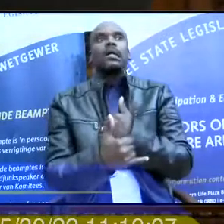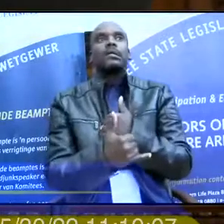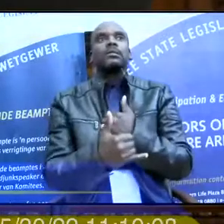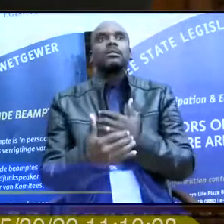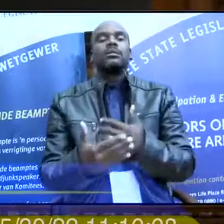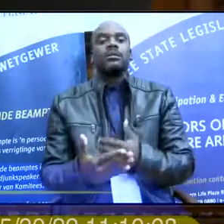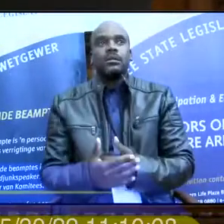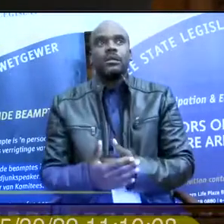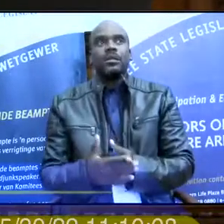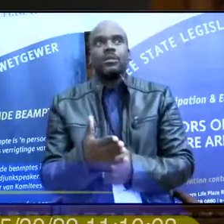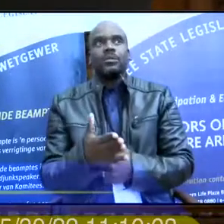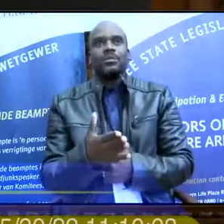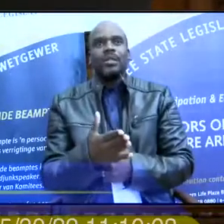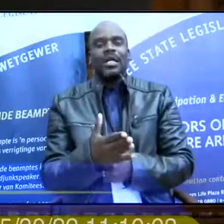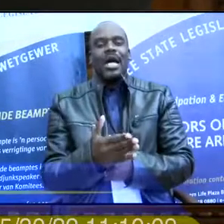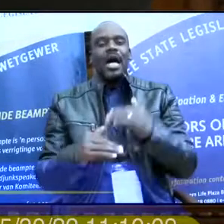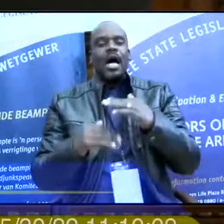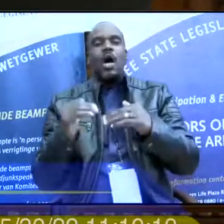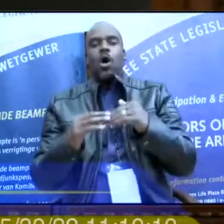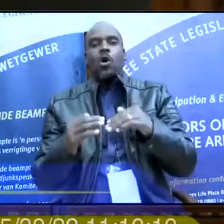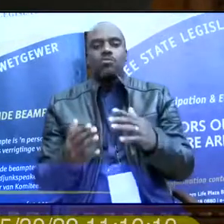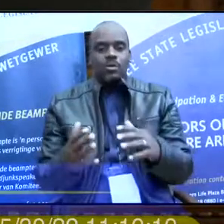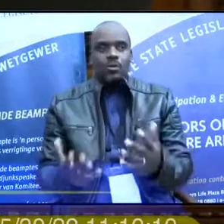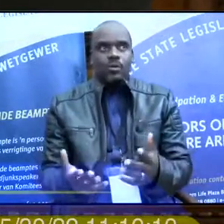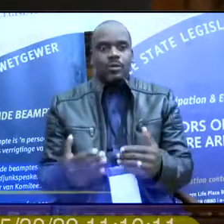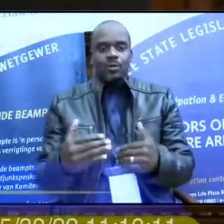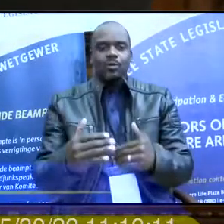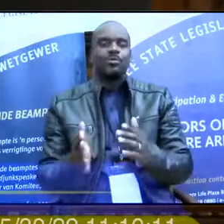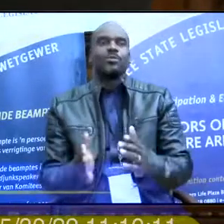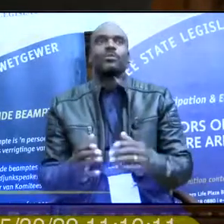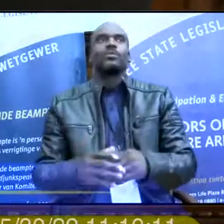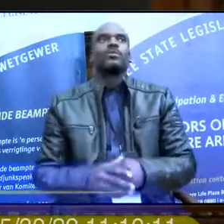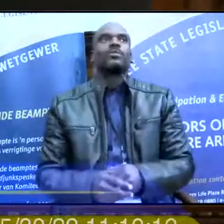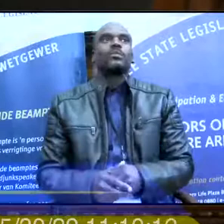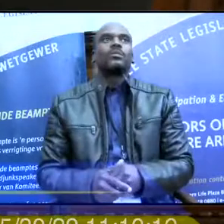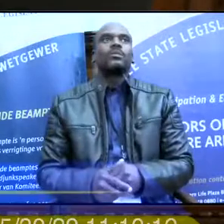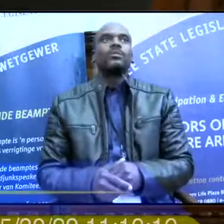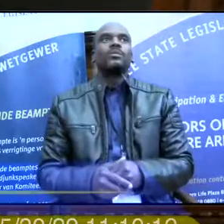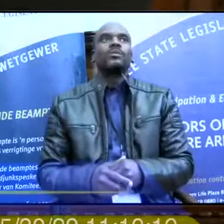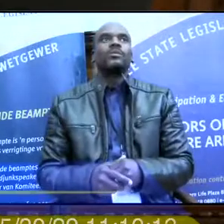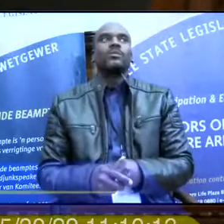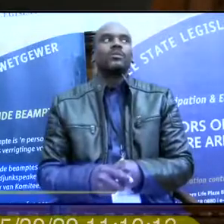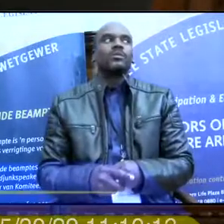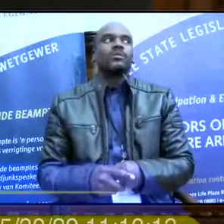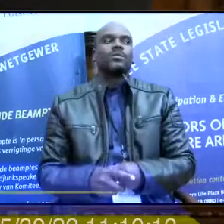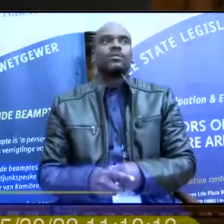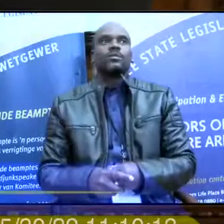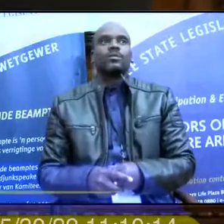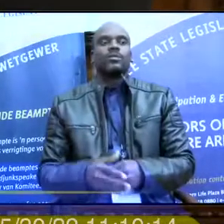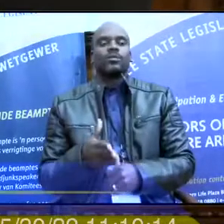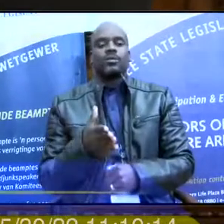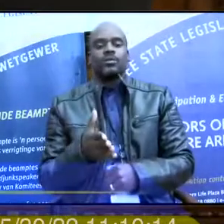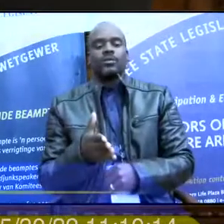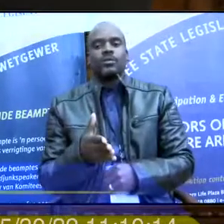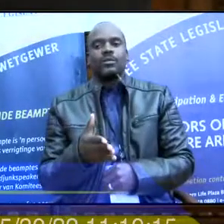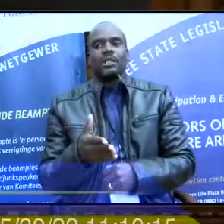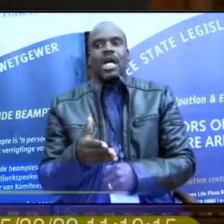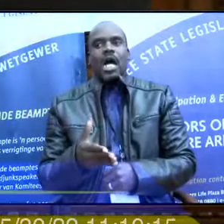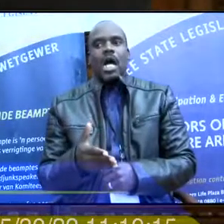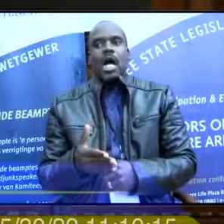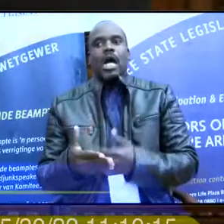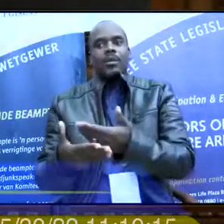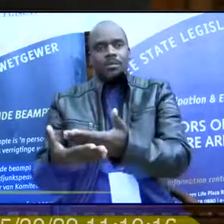the socio-economic challenges that we have would we allow that to happen based on our current socio-economic environment